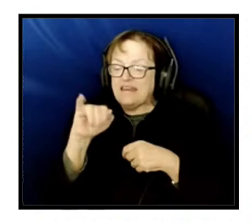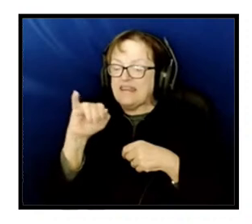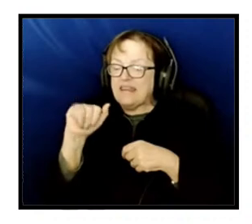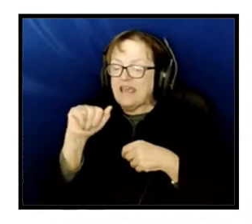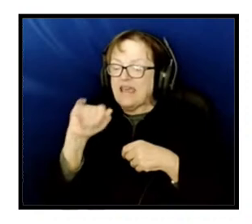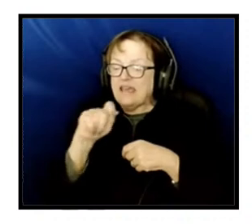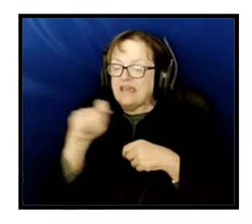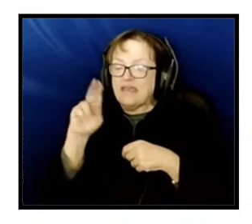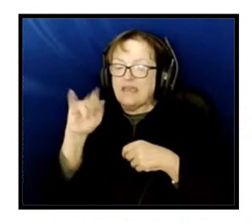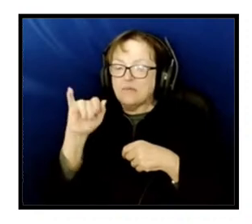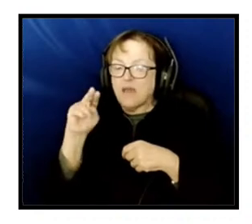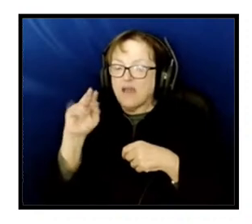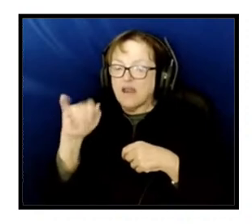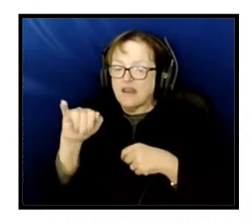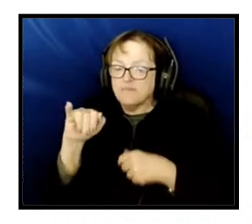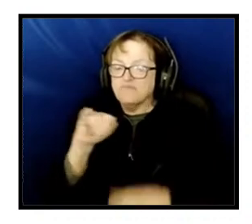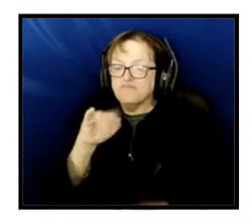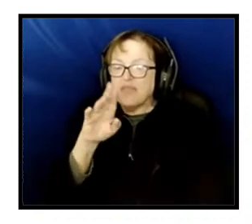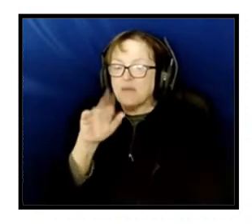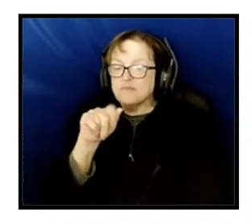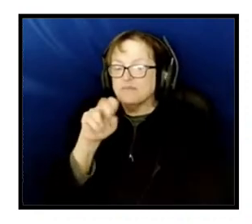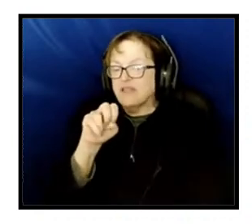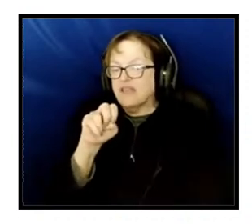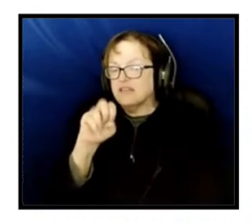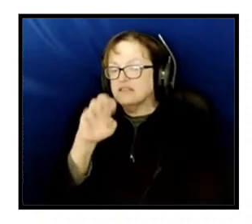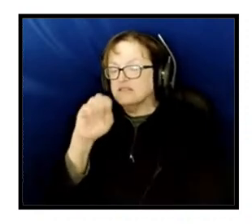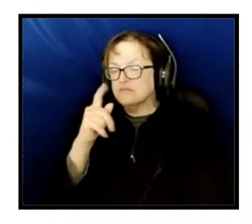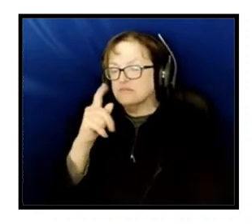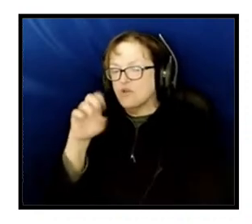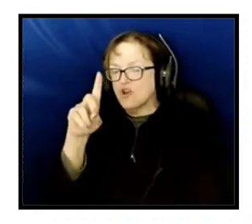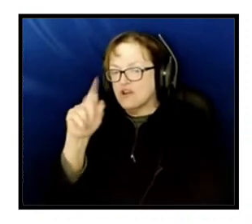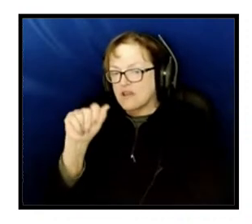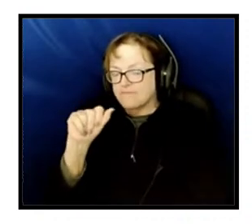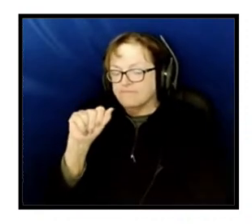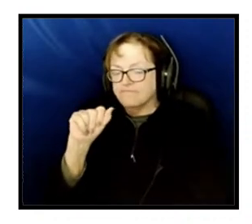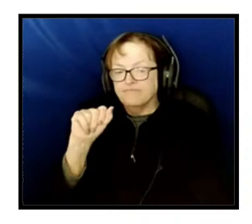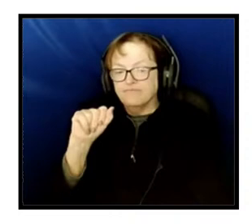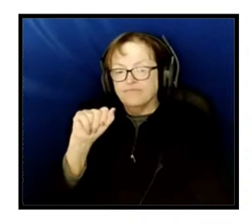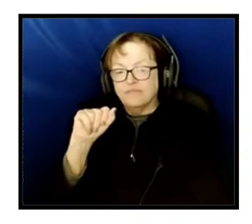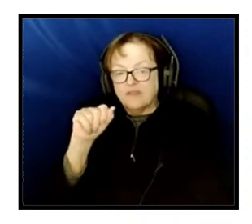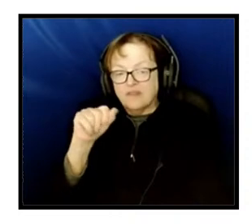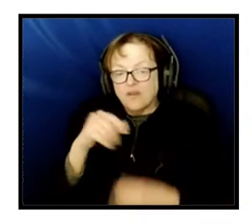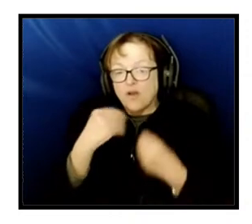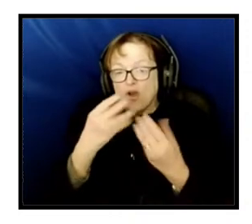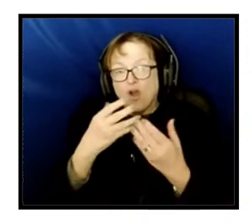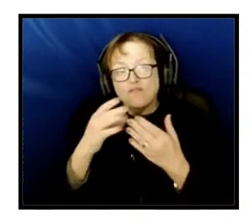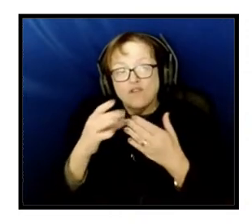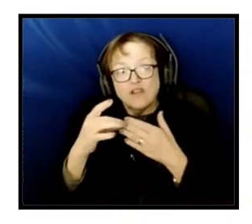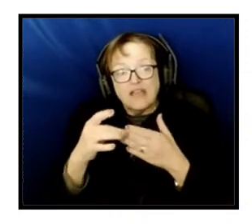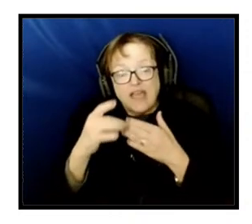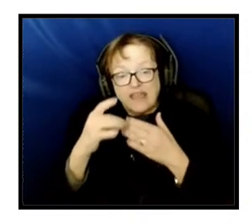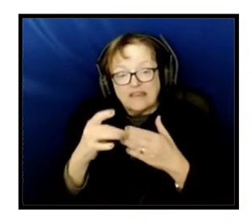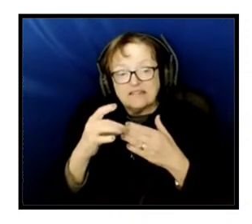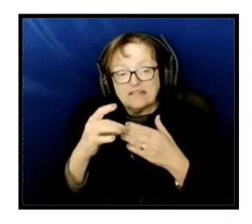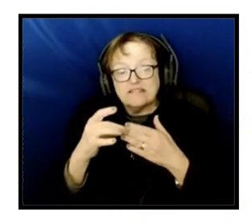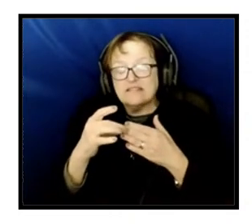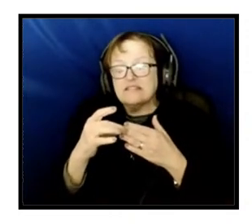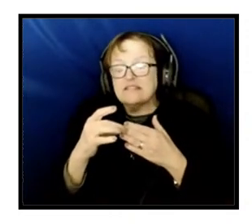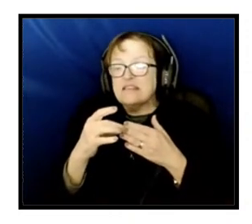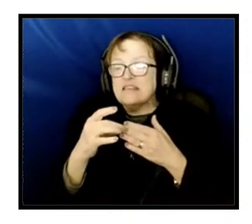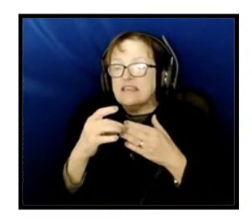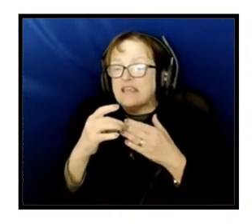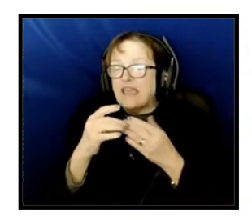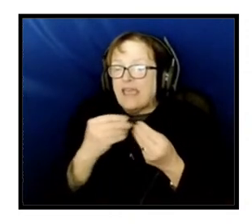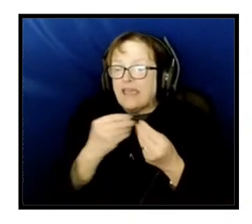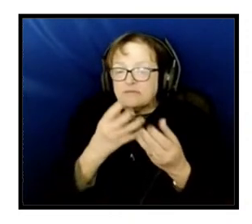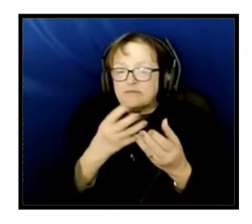Sparta. The Oracle Tarot card deck that they created offers guidance and affirmations to those who have